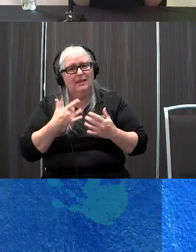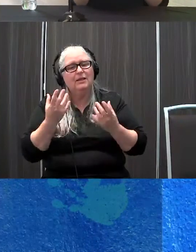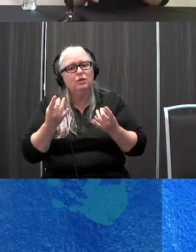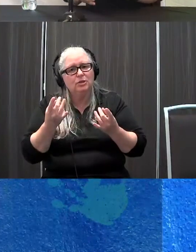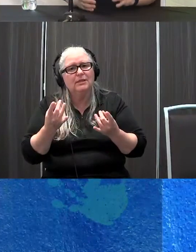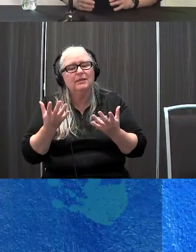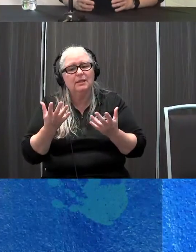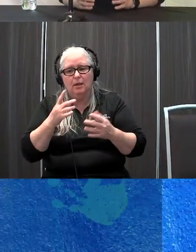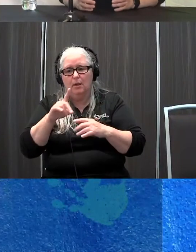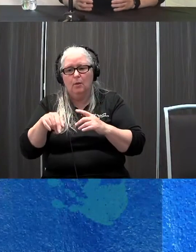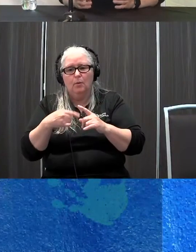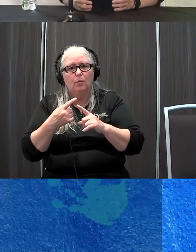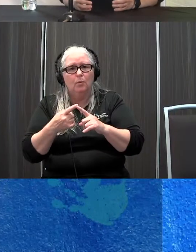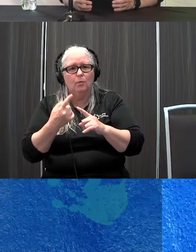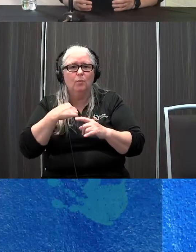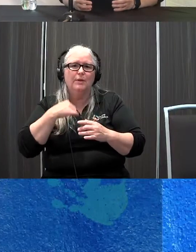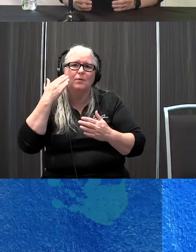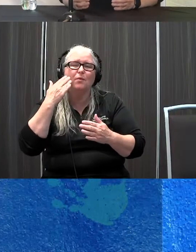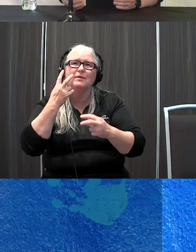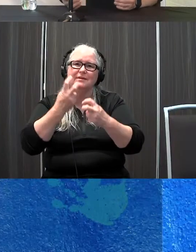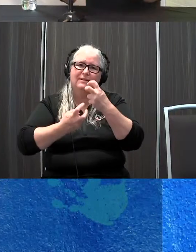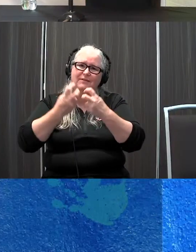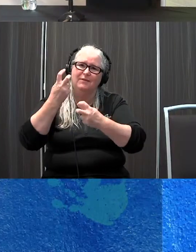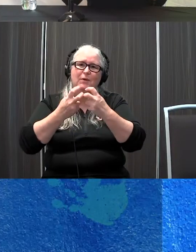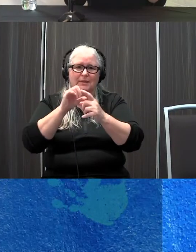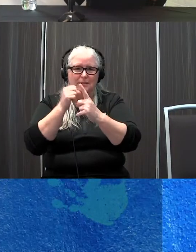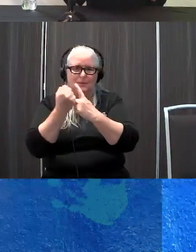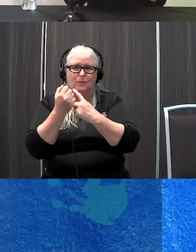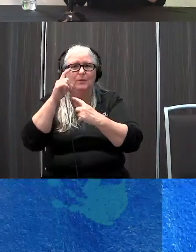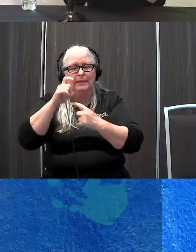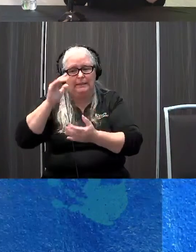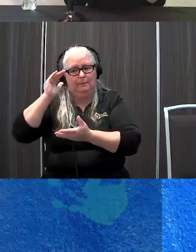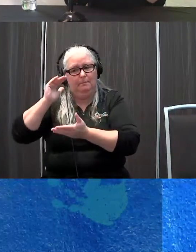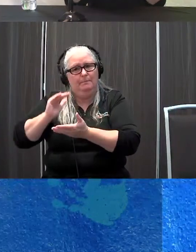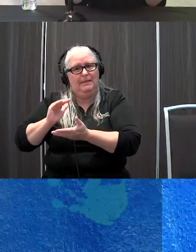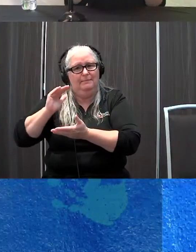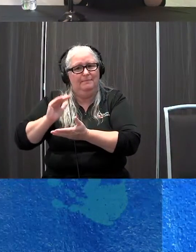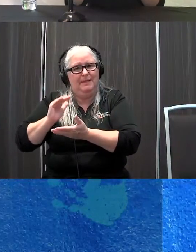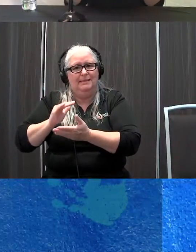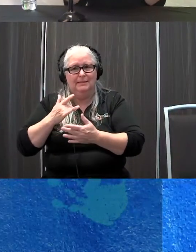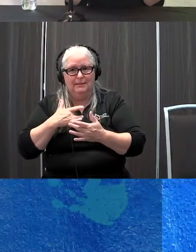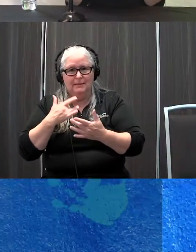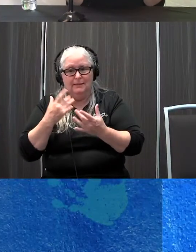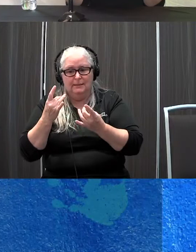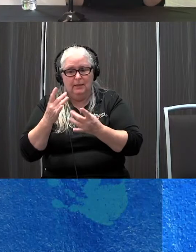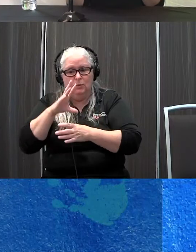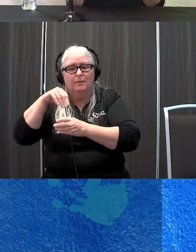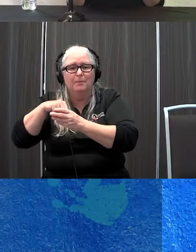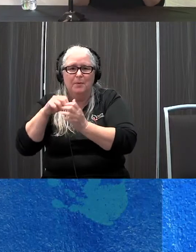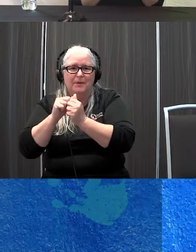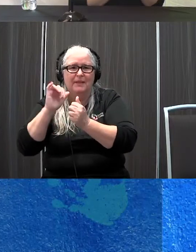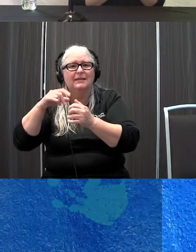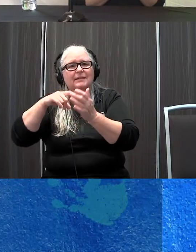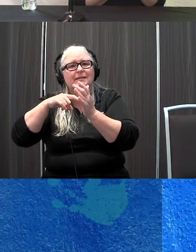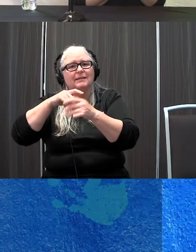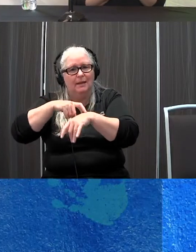that these are typically really difficult situations for them, and we really need to minimize sensory input in that time. So, like, for example,